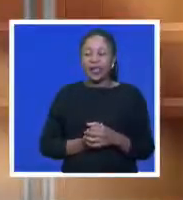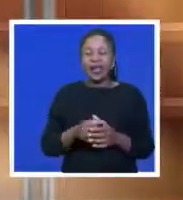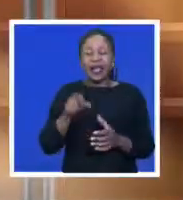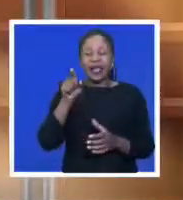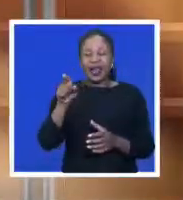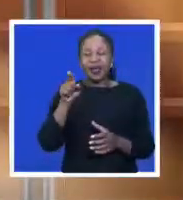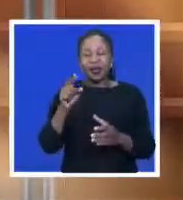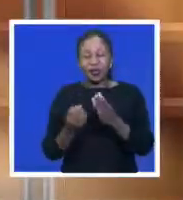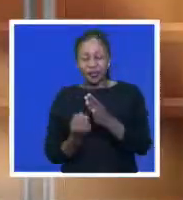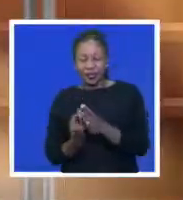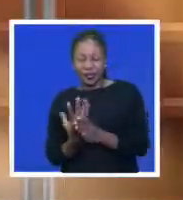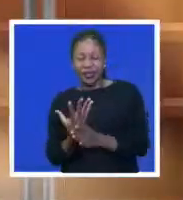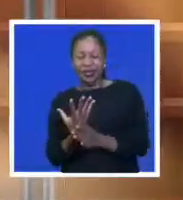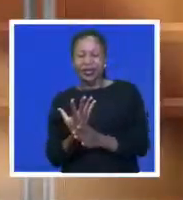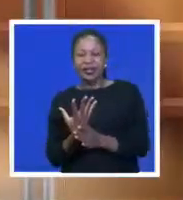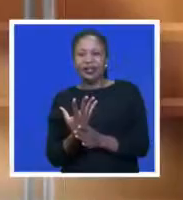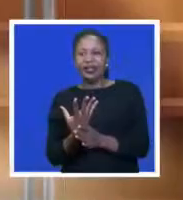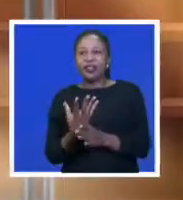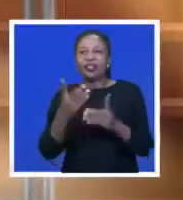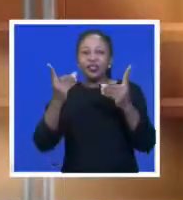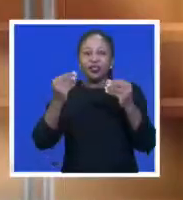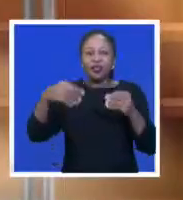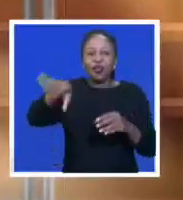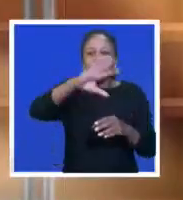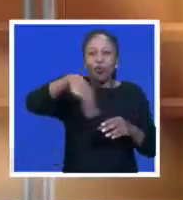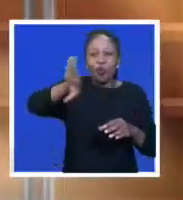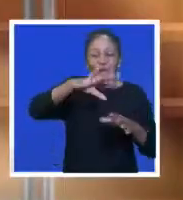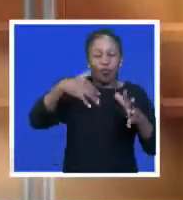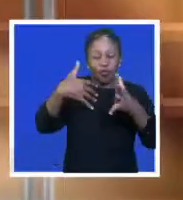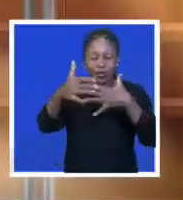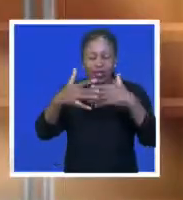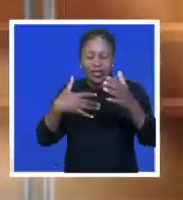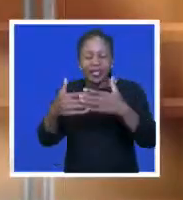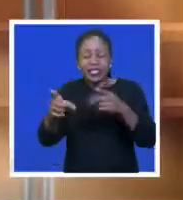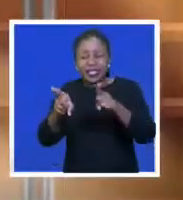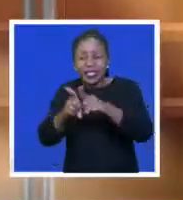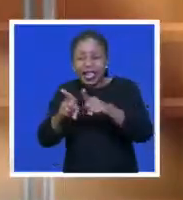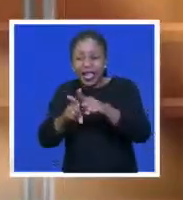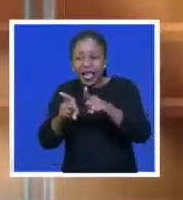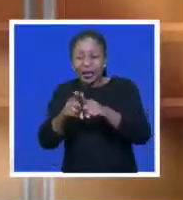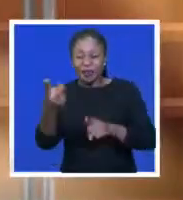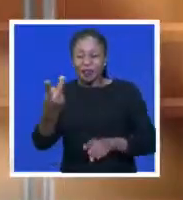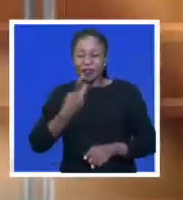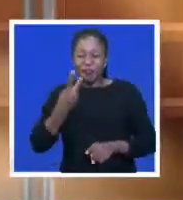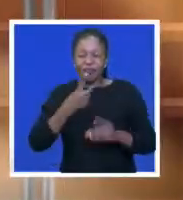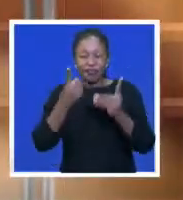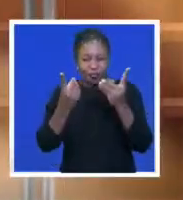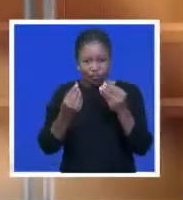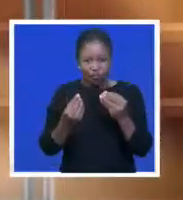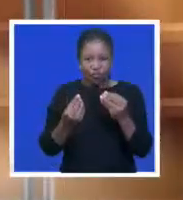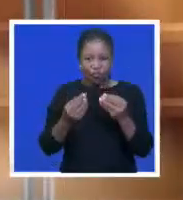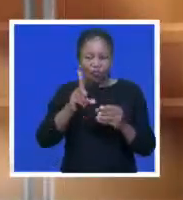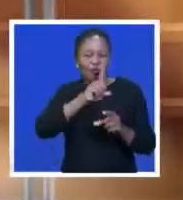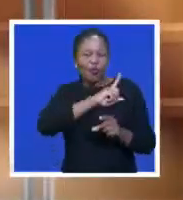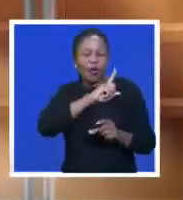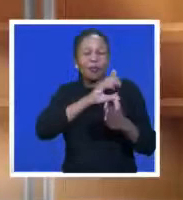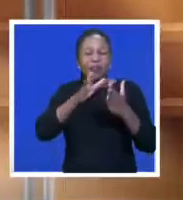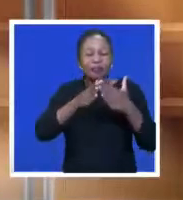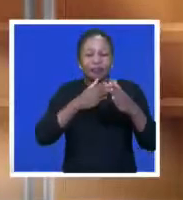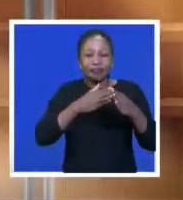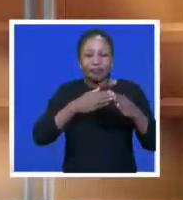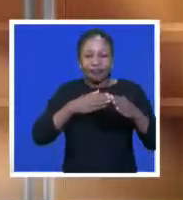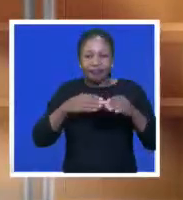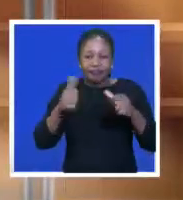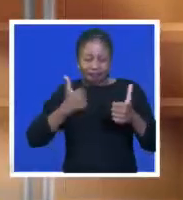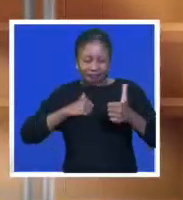things that you and I can do because God had breathed His life into him. And now we are also